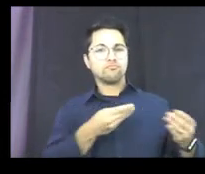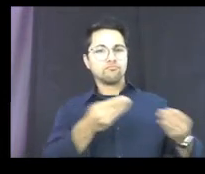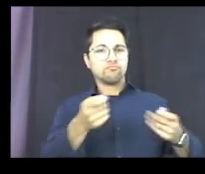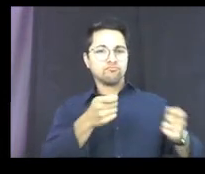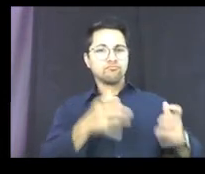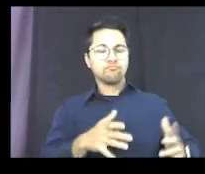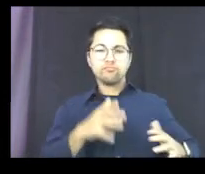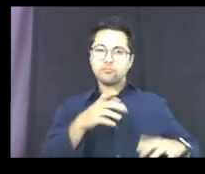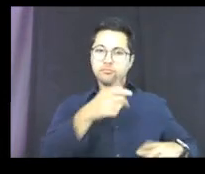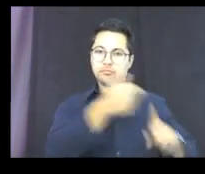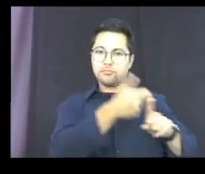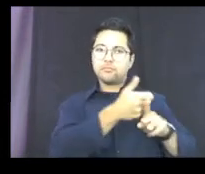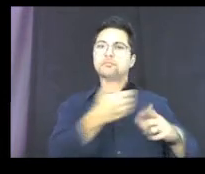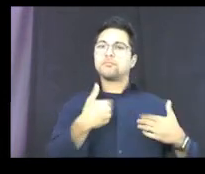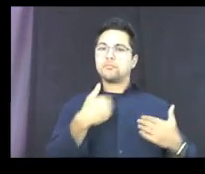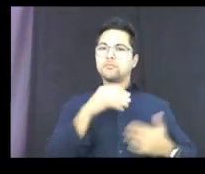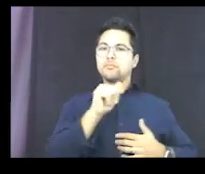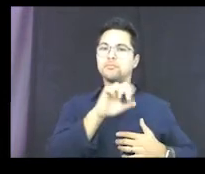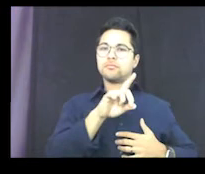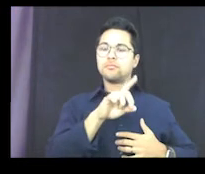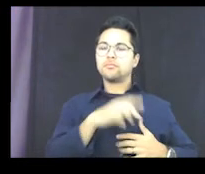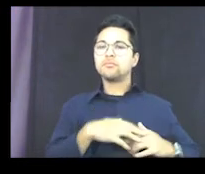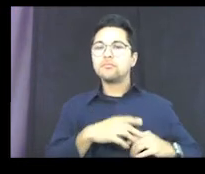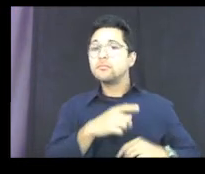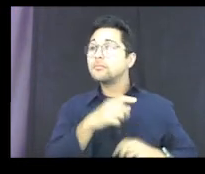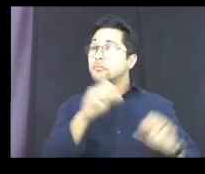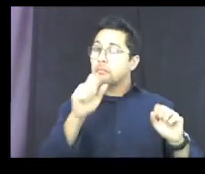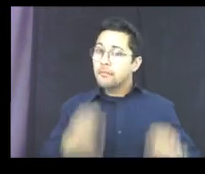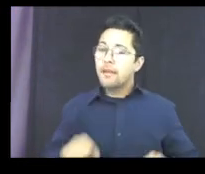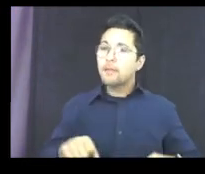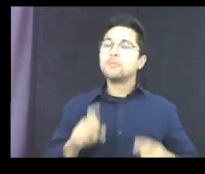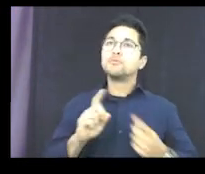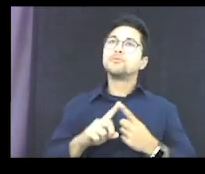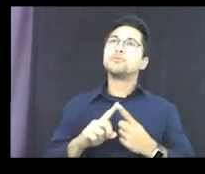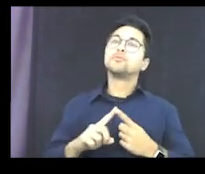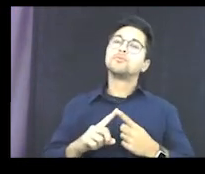the spectrum. They're able to